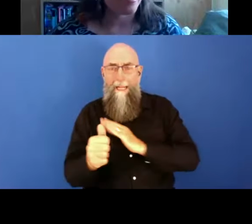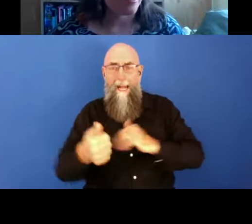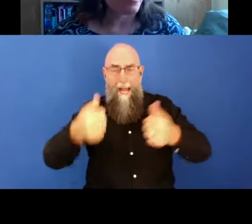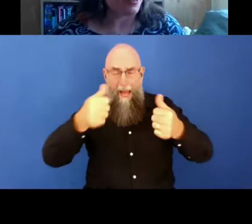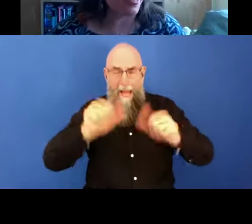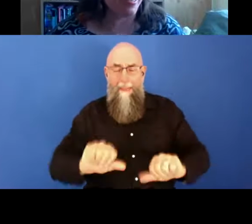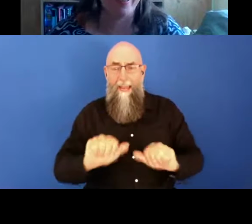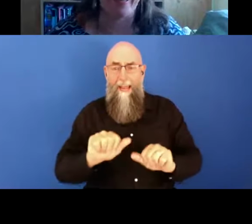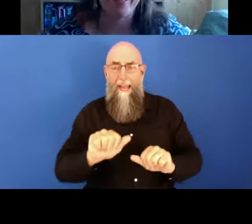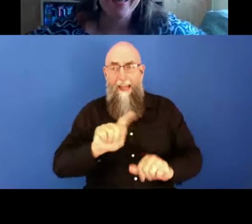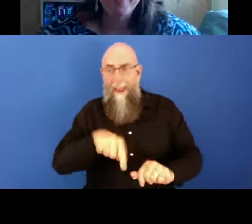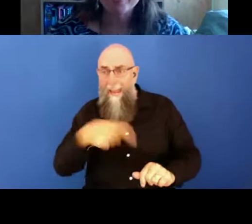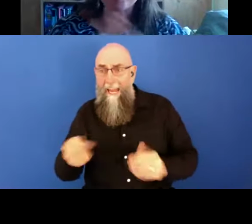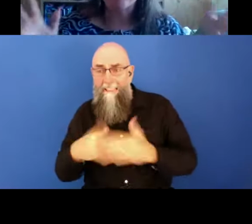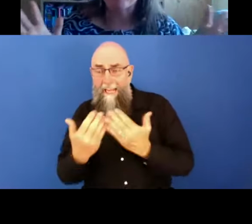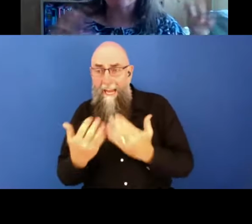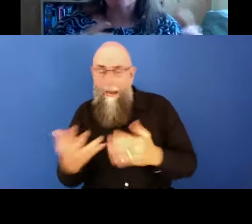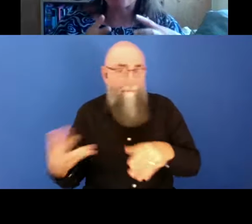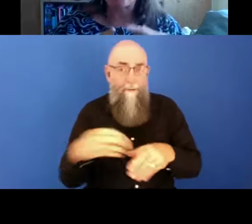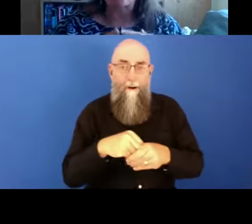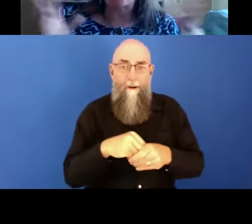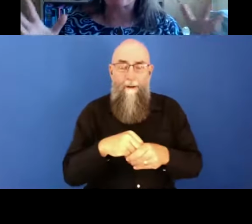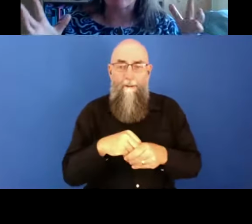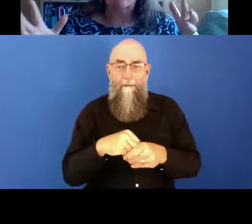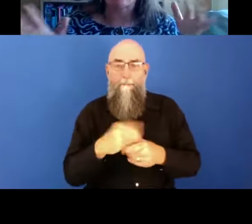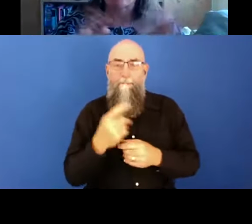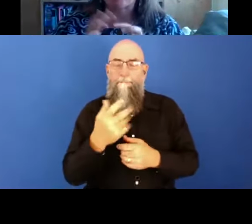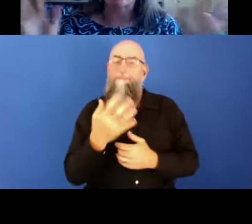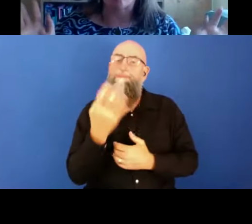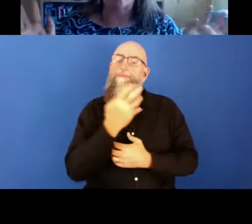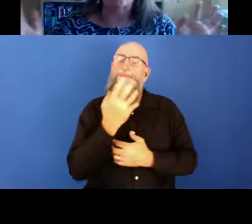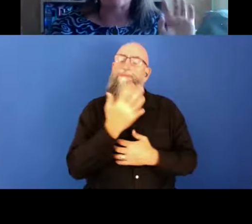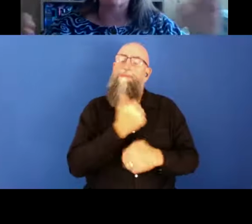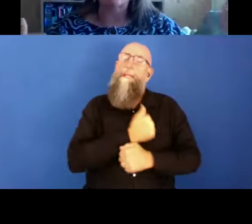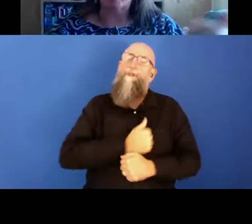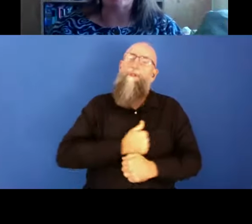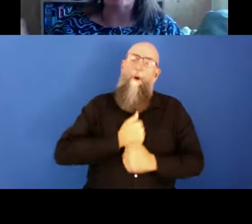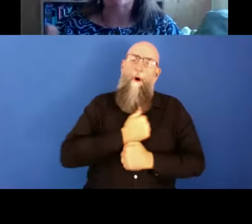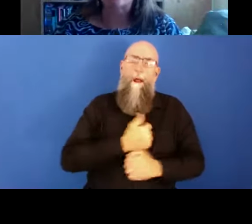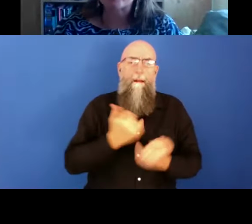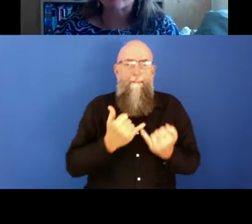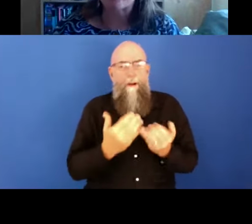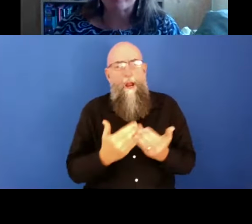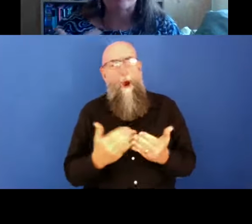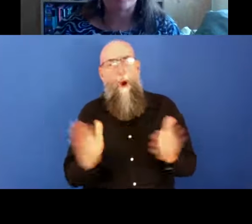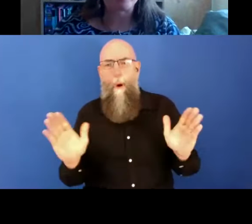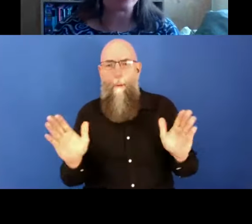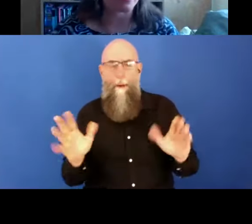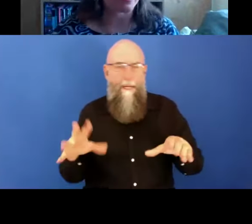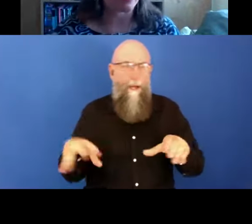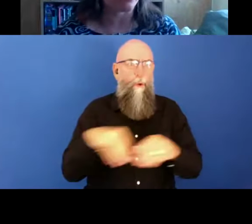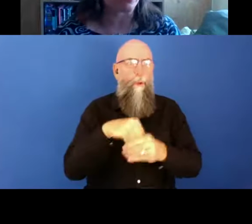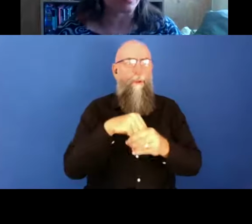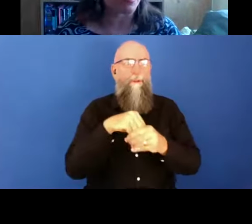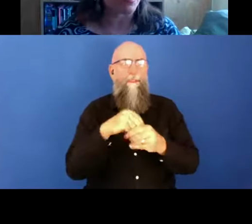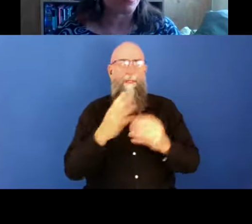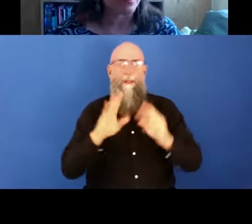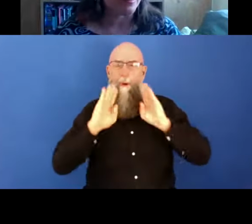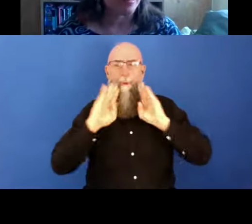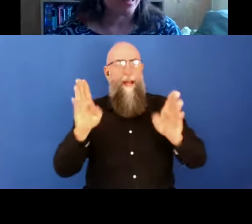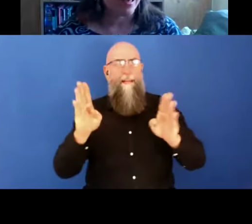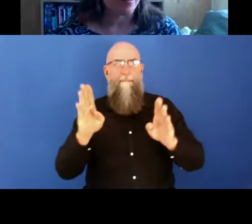day so that's what i think that you know the joys of having that sort of sense of openness and inclusion like real inclusivity for